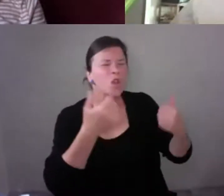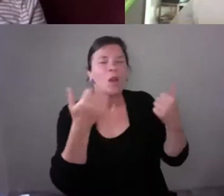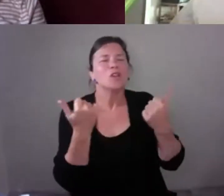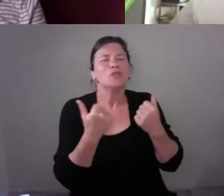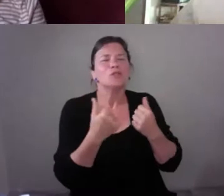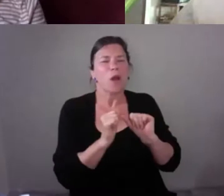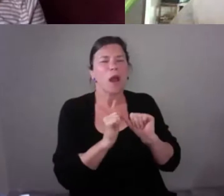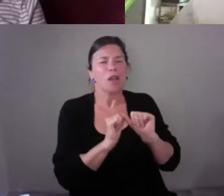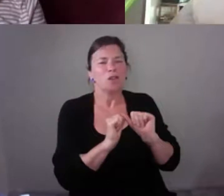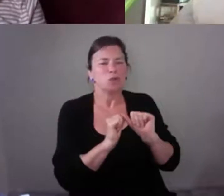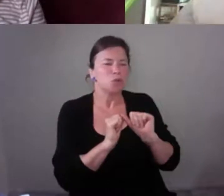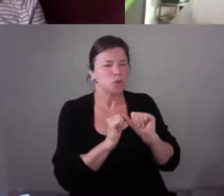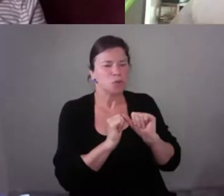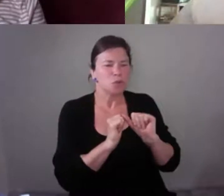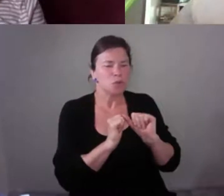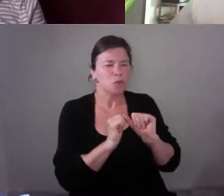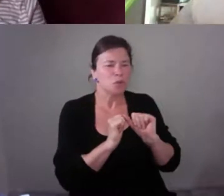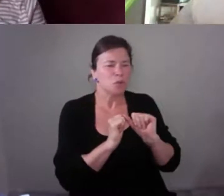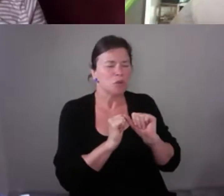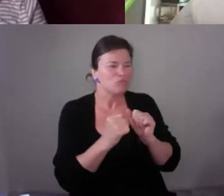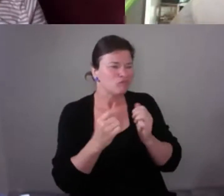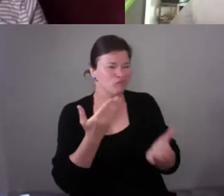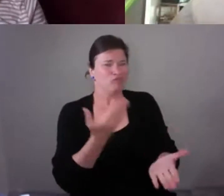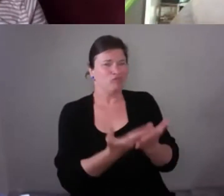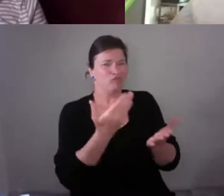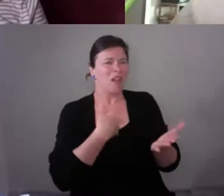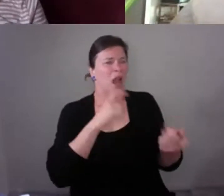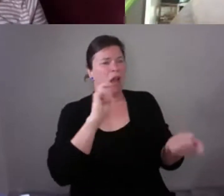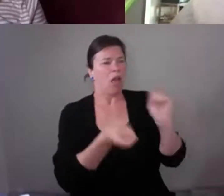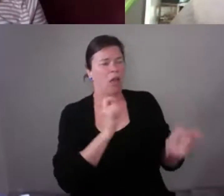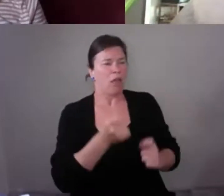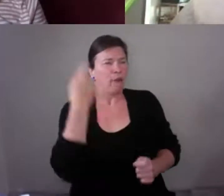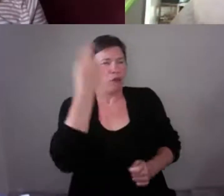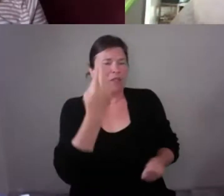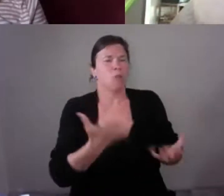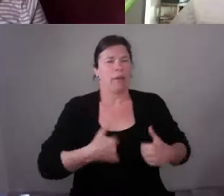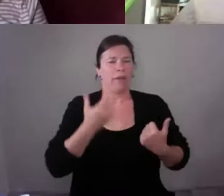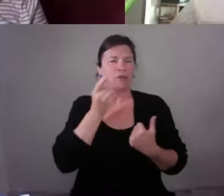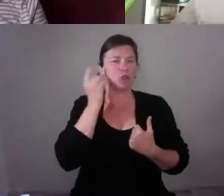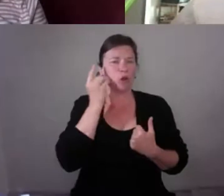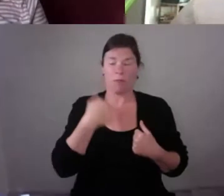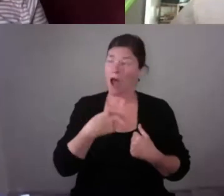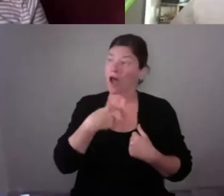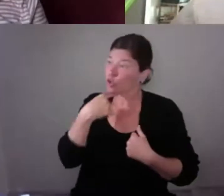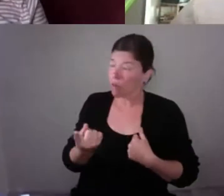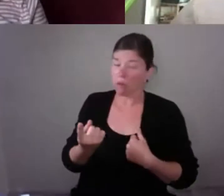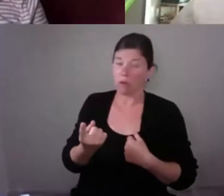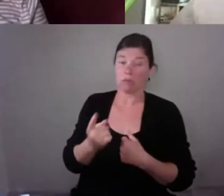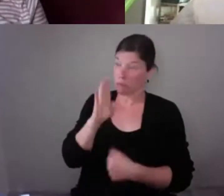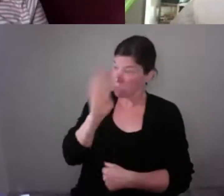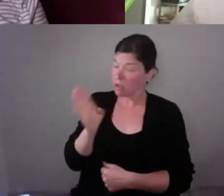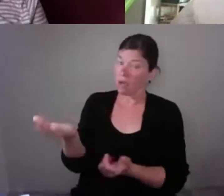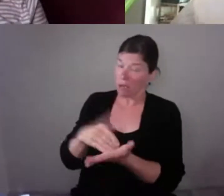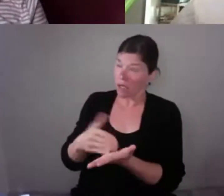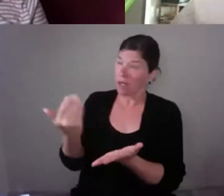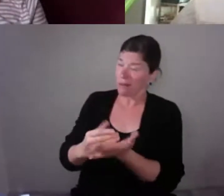I would change my story of why I wanted to live in the dorm, and I just kept on telling them that like I wanted to